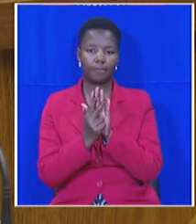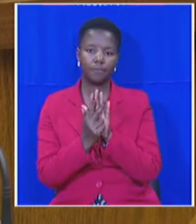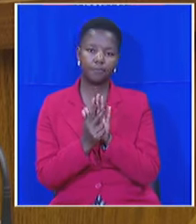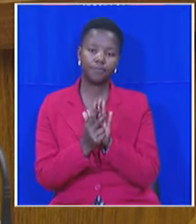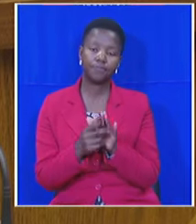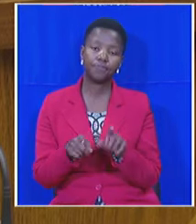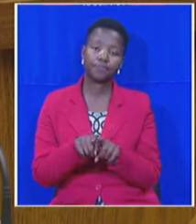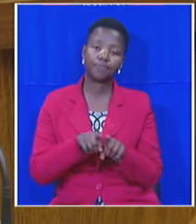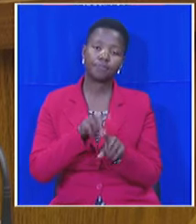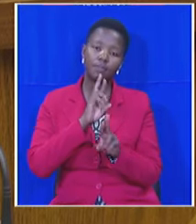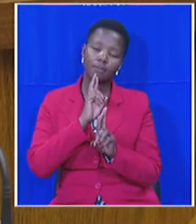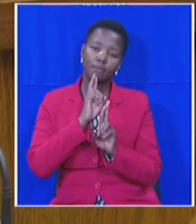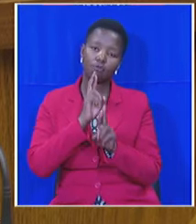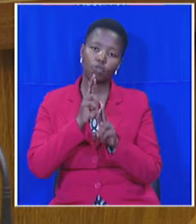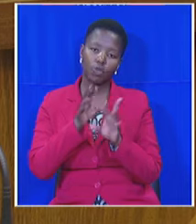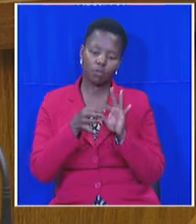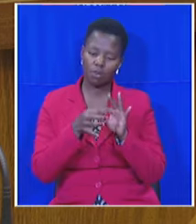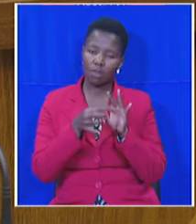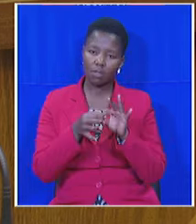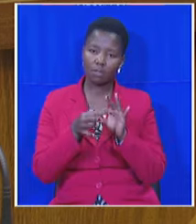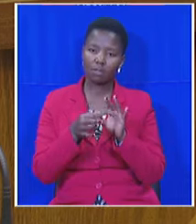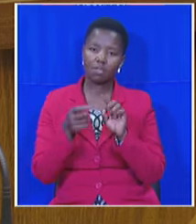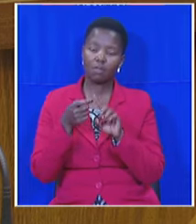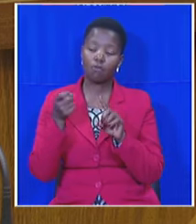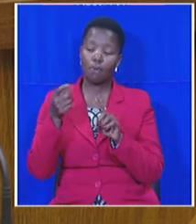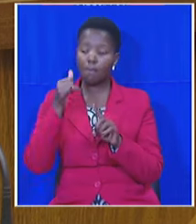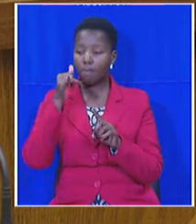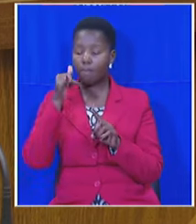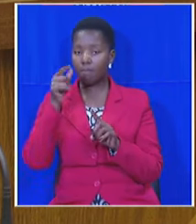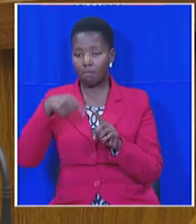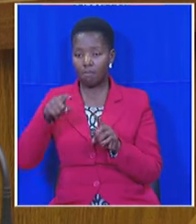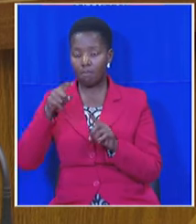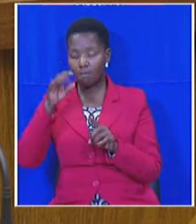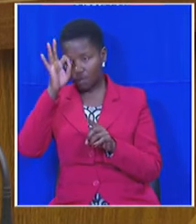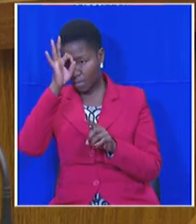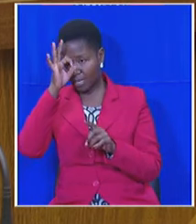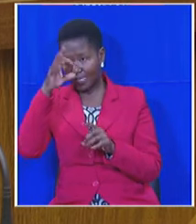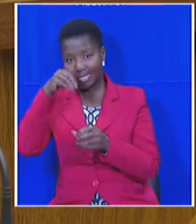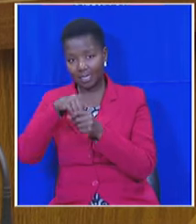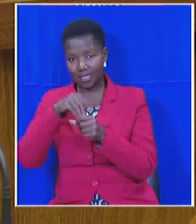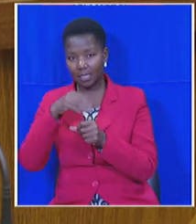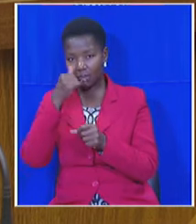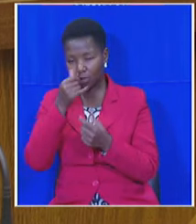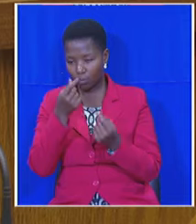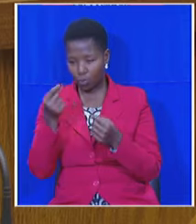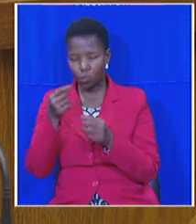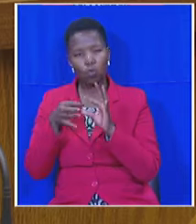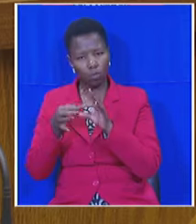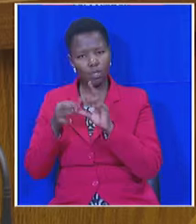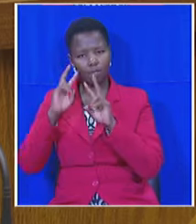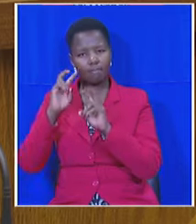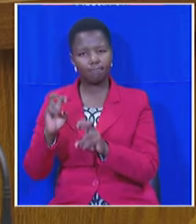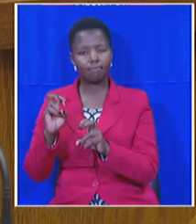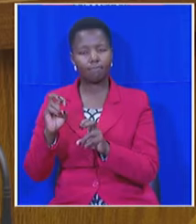reporting obligations on crimes committed by police officials, important recommendations reflected by the police service, by the